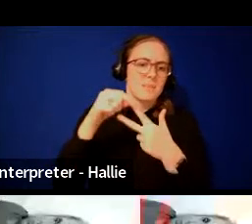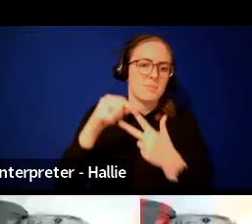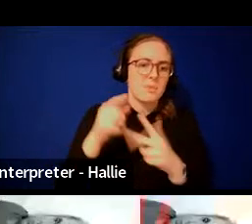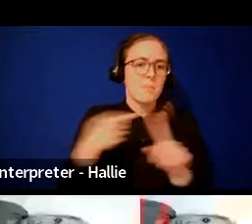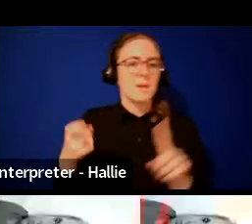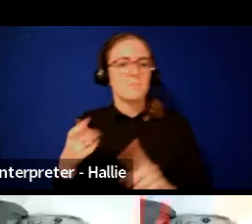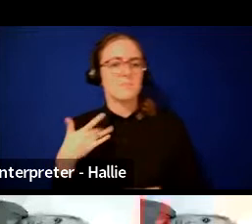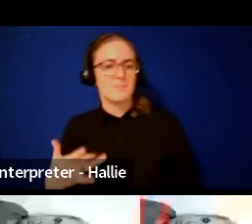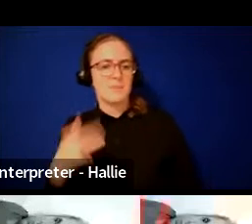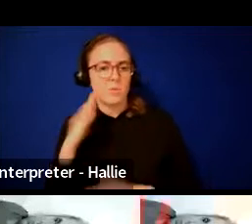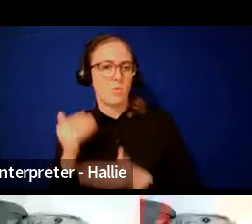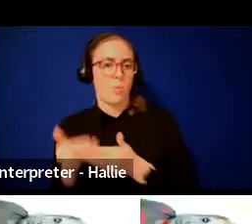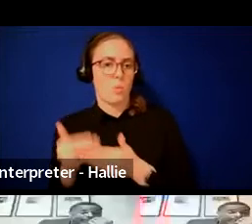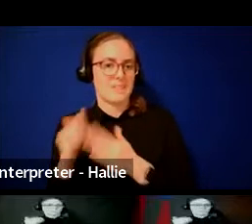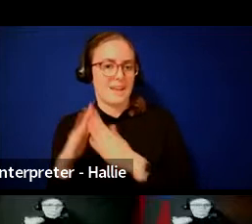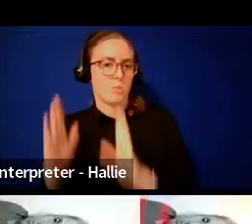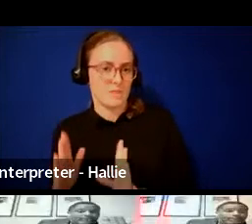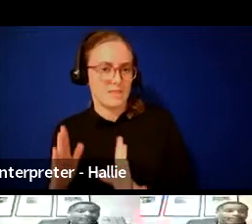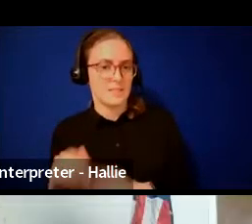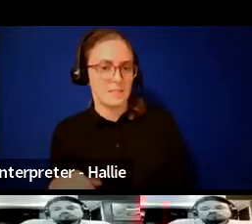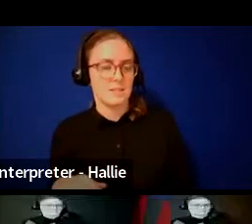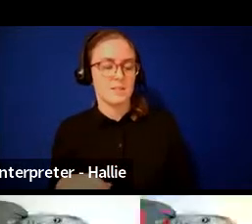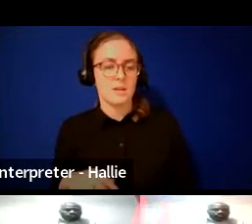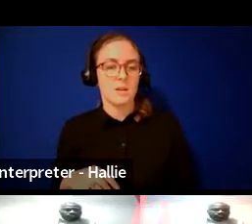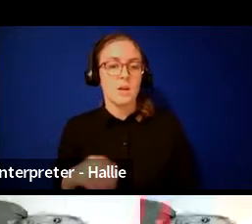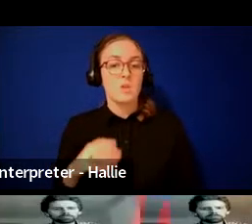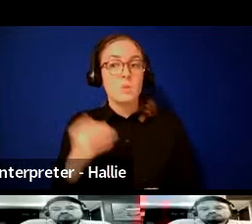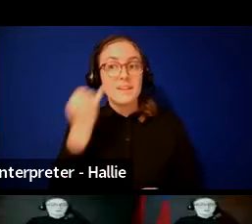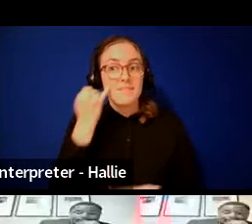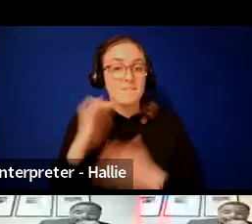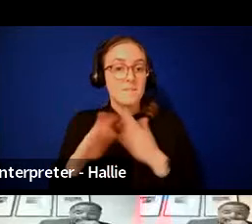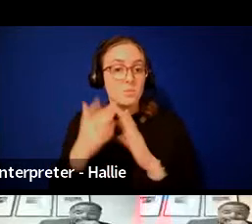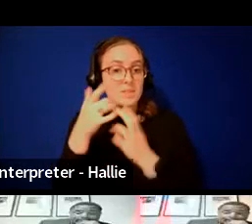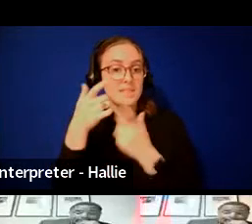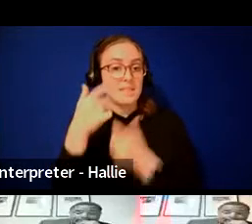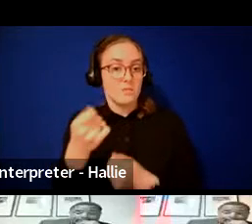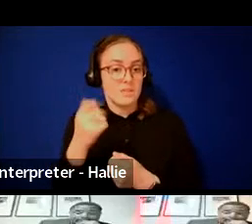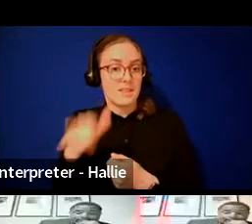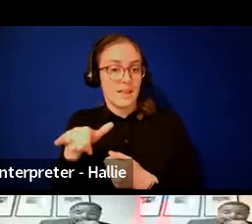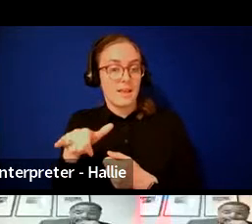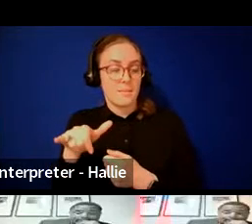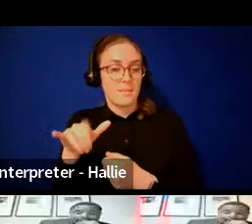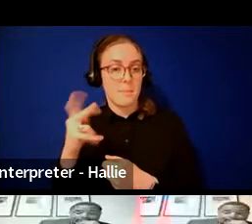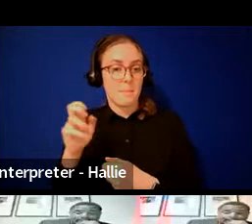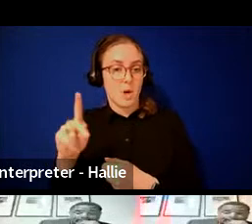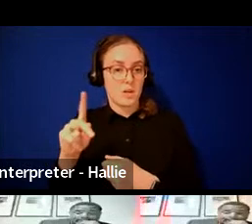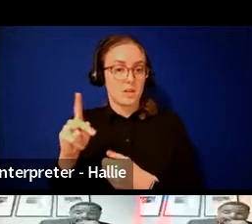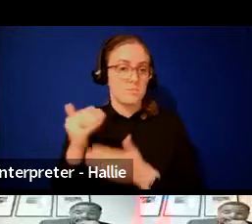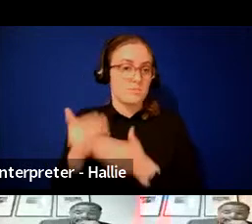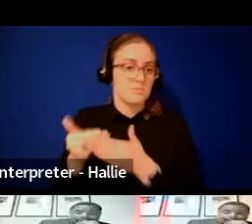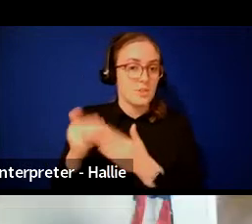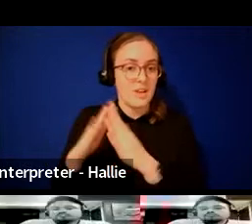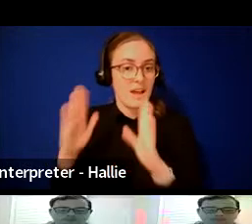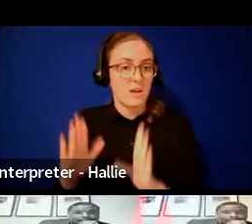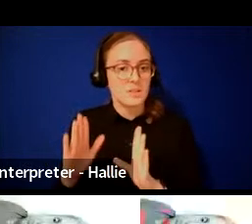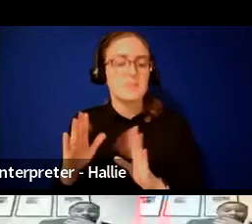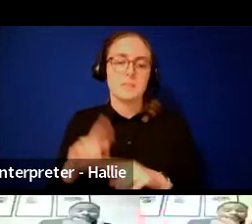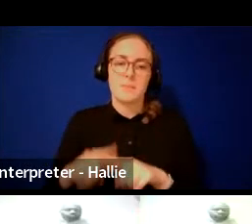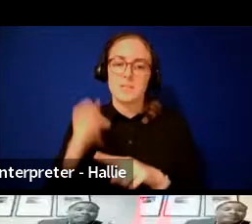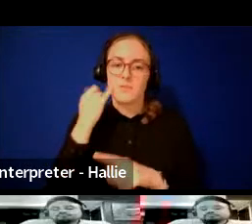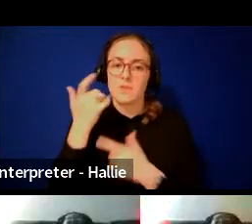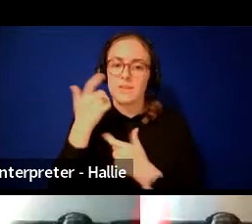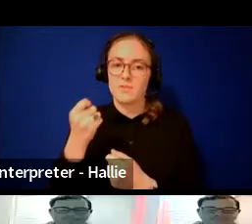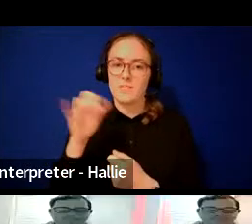be a matter of if the community is interested in those assets. So like, Perfect. for